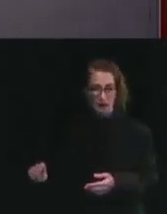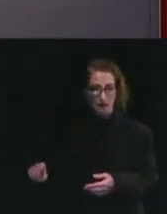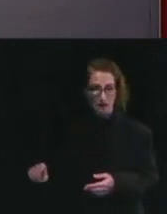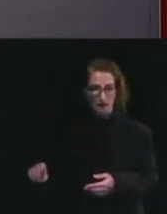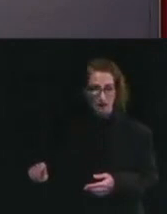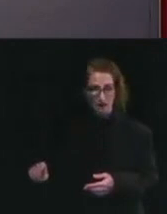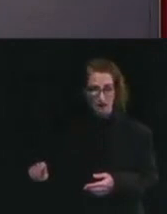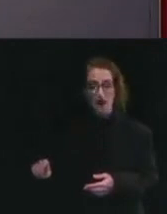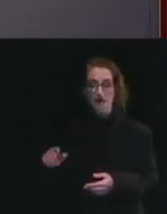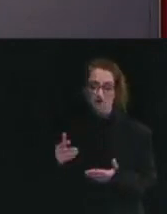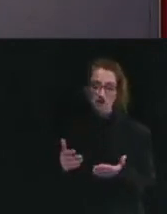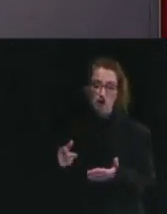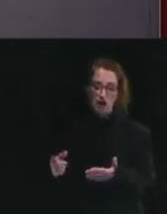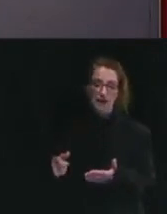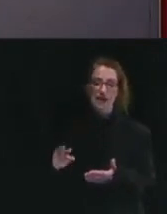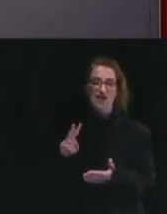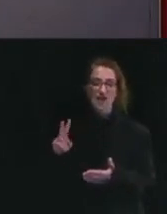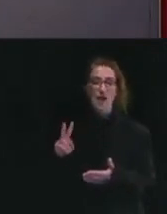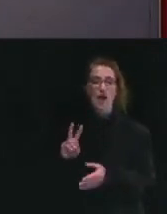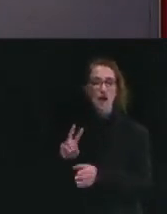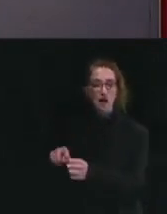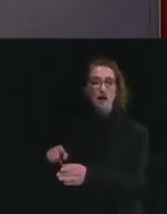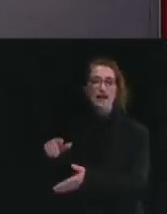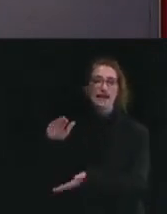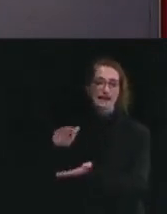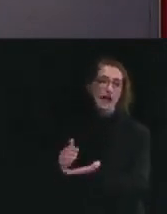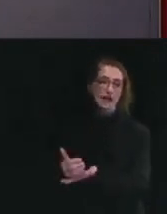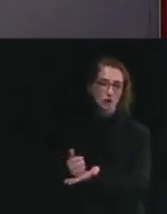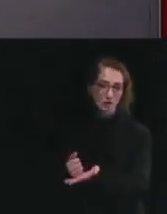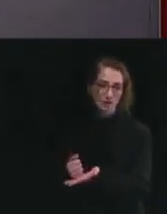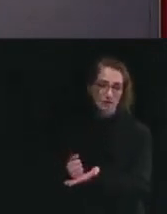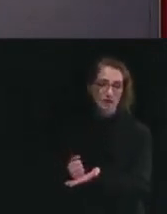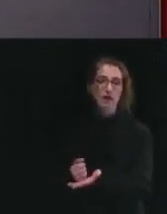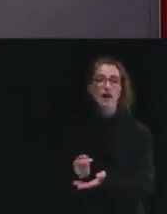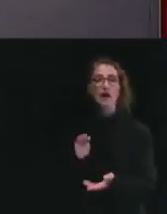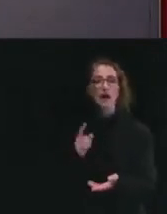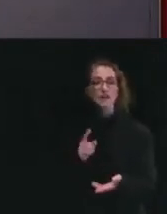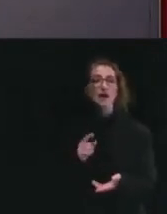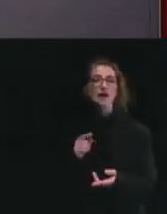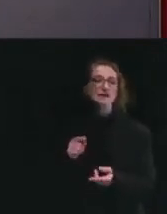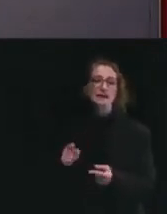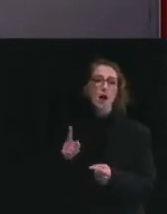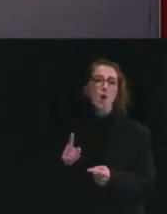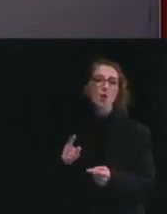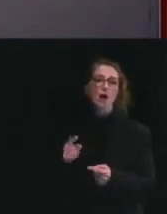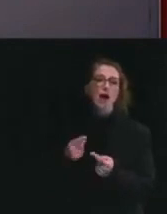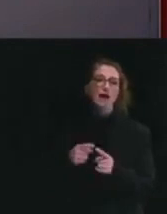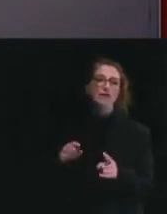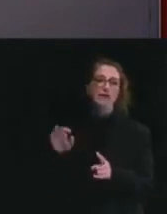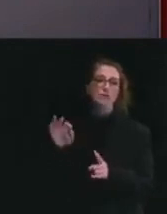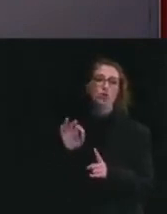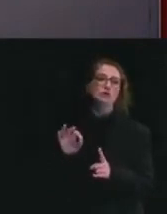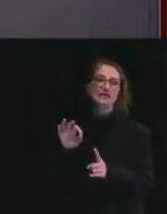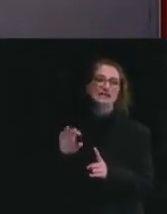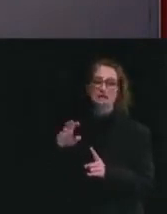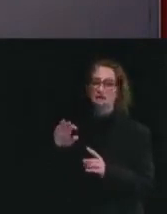also a function perhaps of a lower income, but it could also be a different percentage.